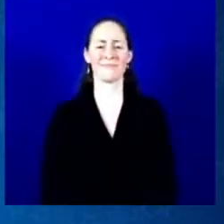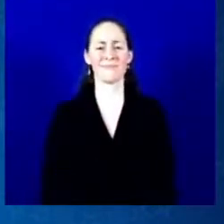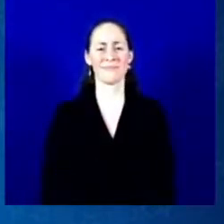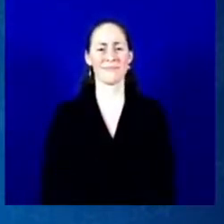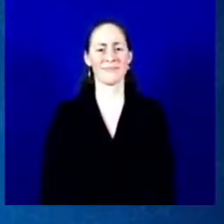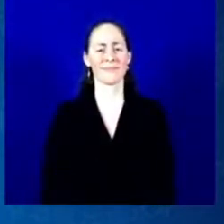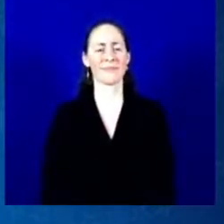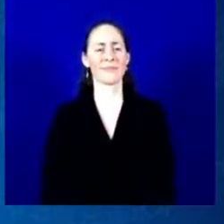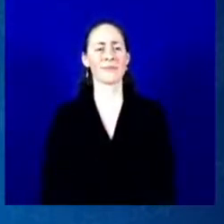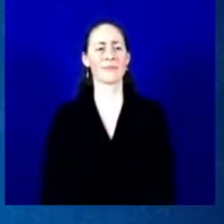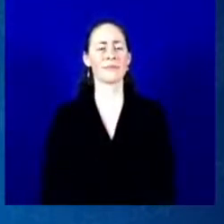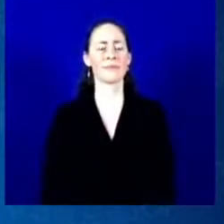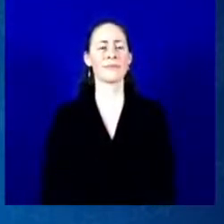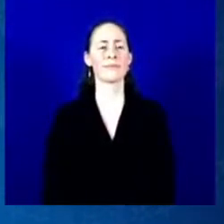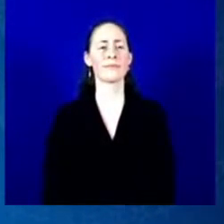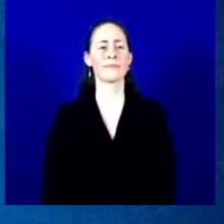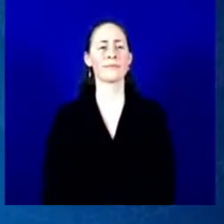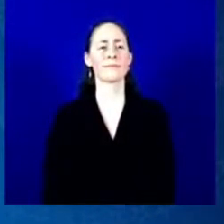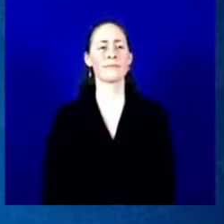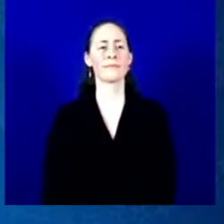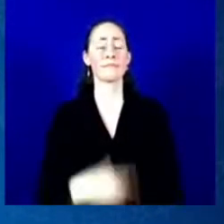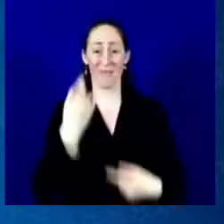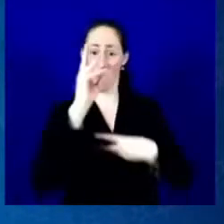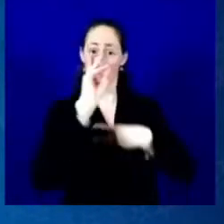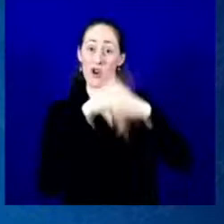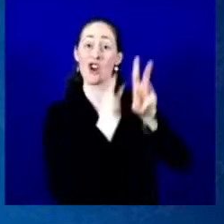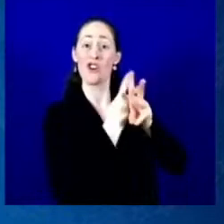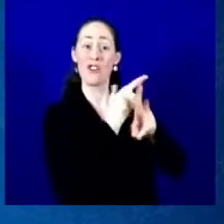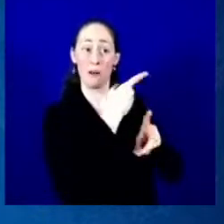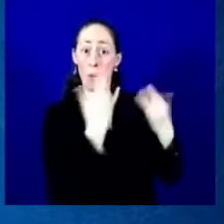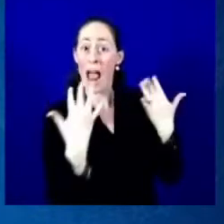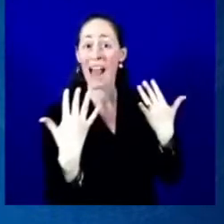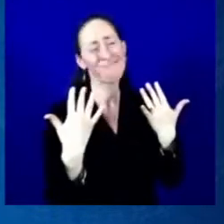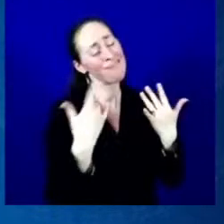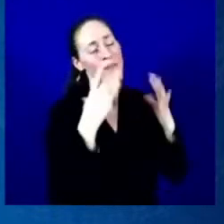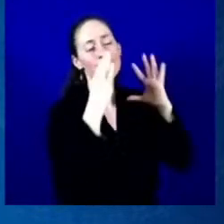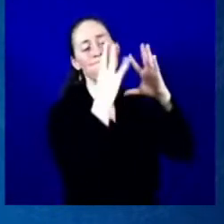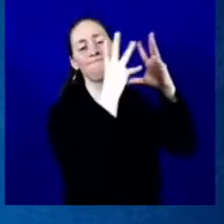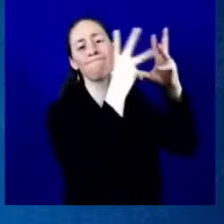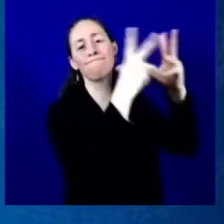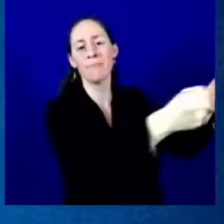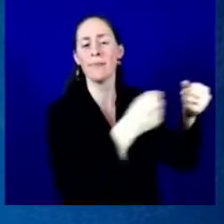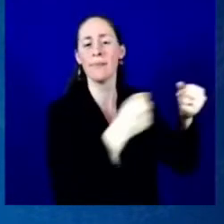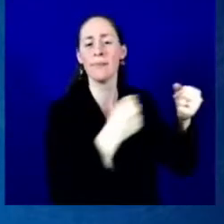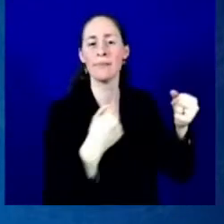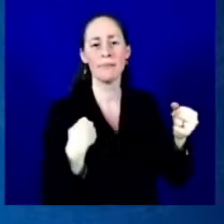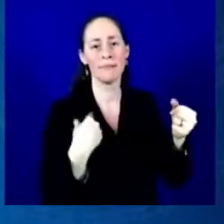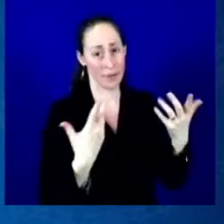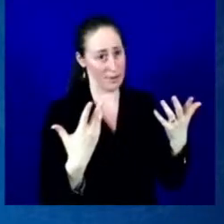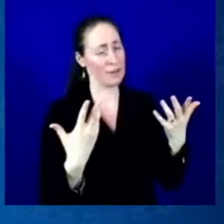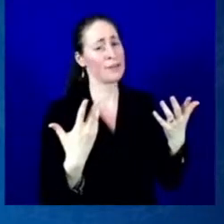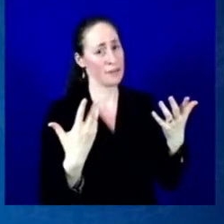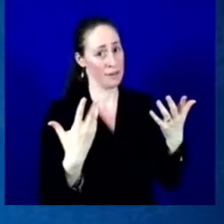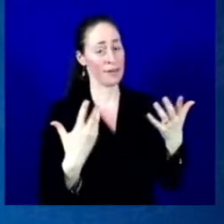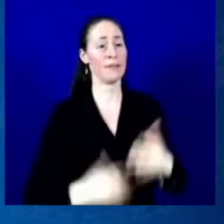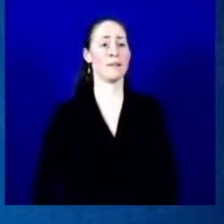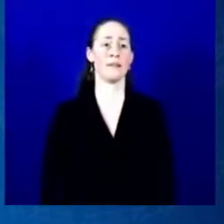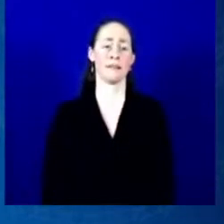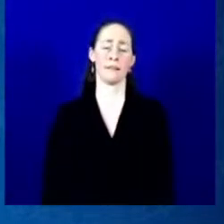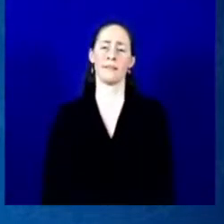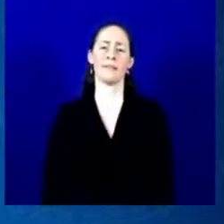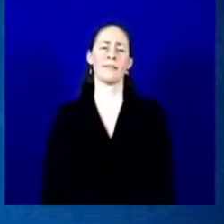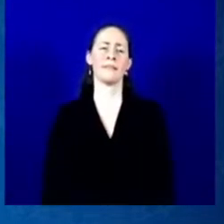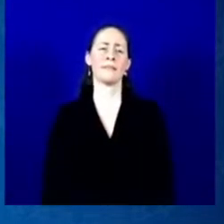not waiting for us. I just want to be clear. From my perspective, doing nothing is not an option.